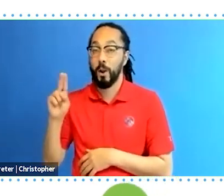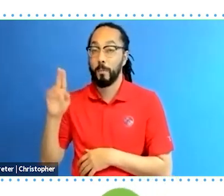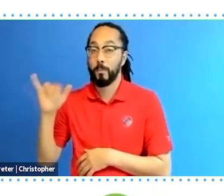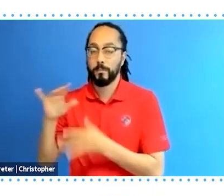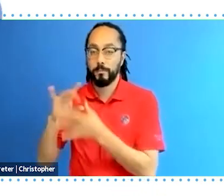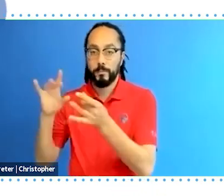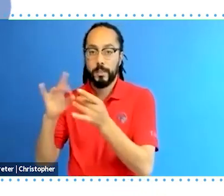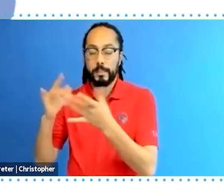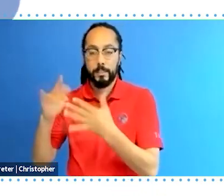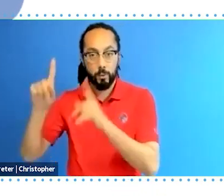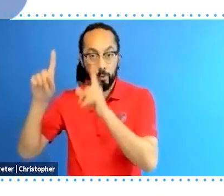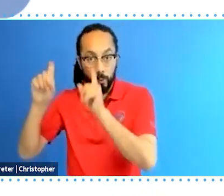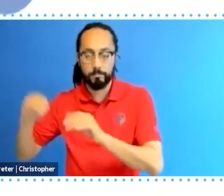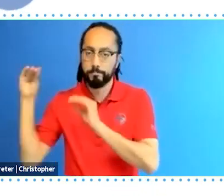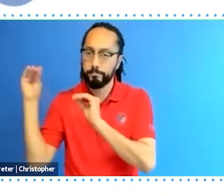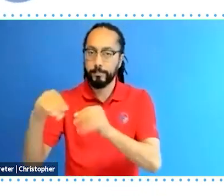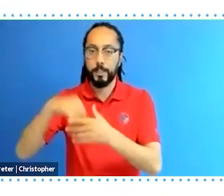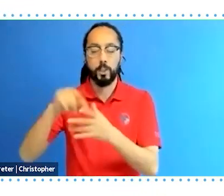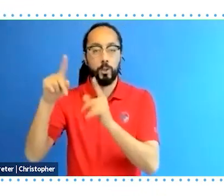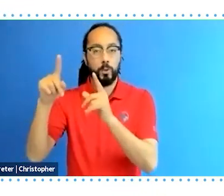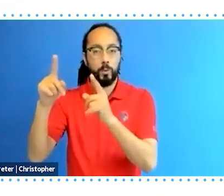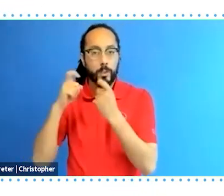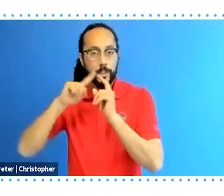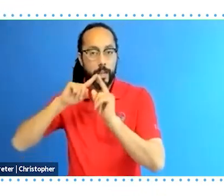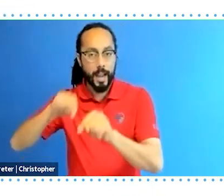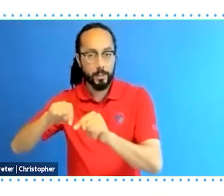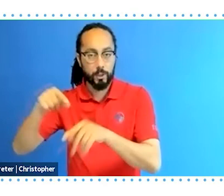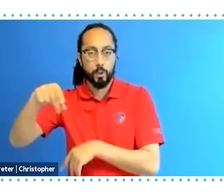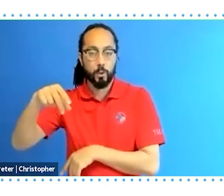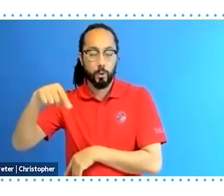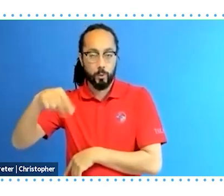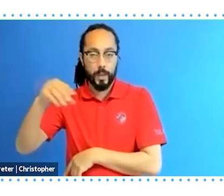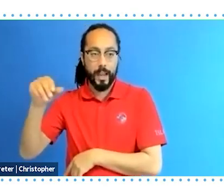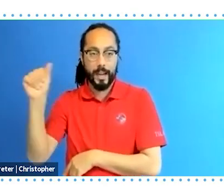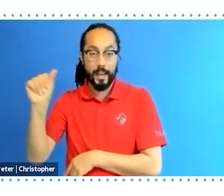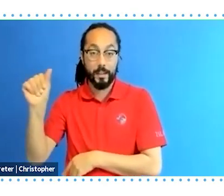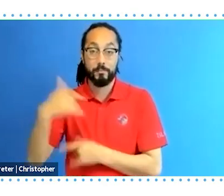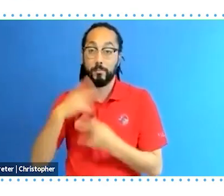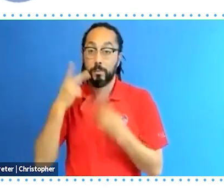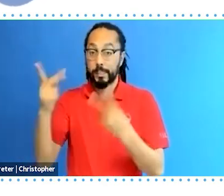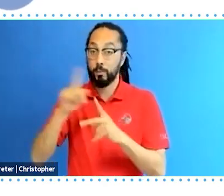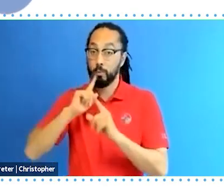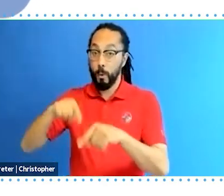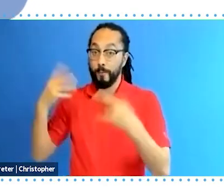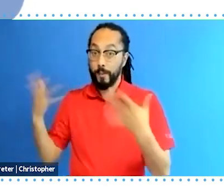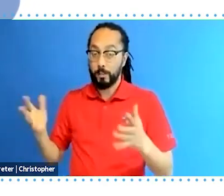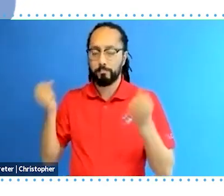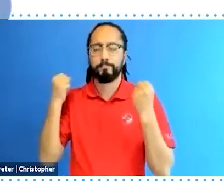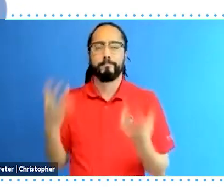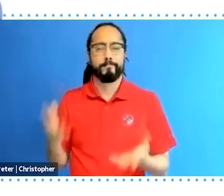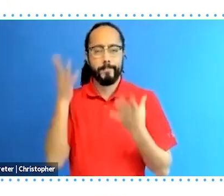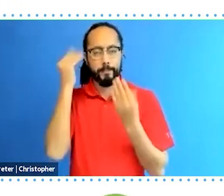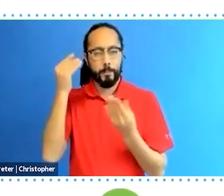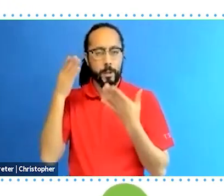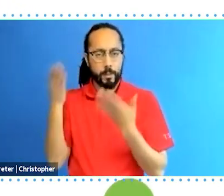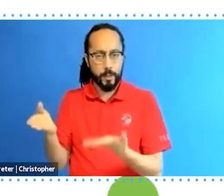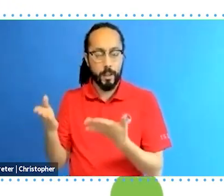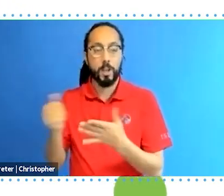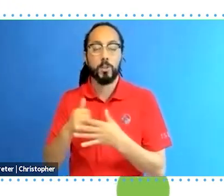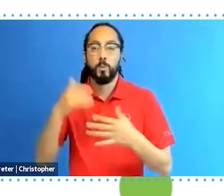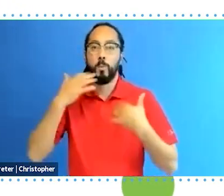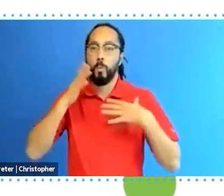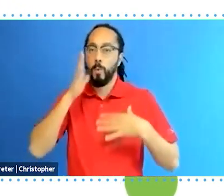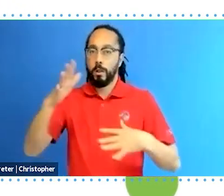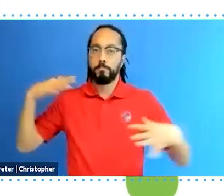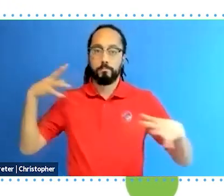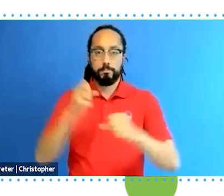This first part, we're going to present some info. You've got the report, lots of info there. We're going to try to distill that into a short piece and then